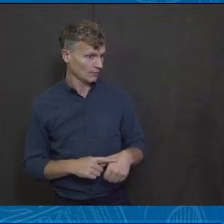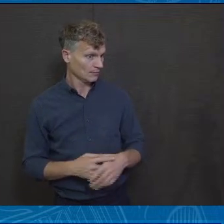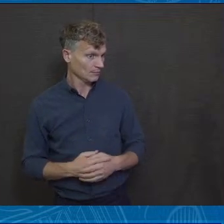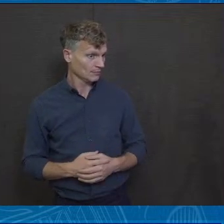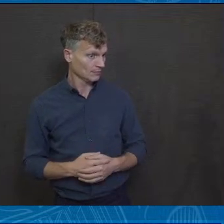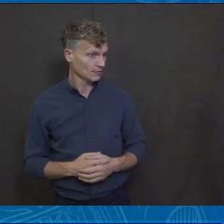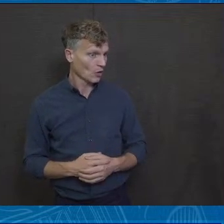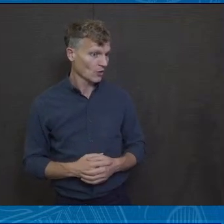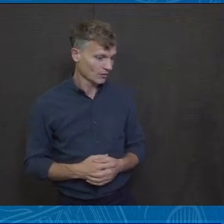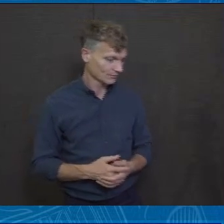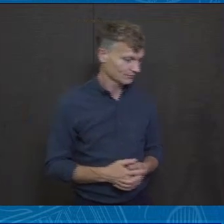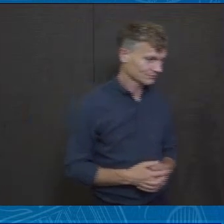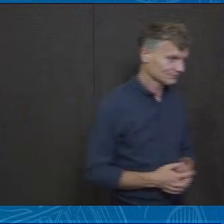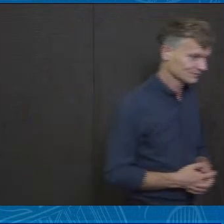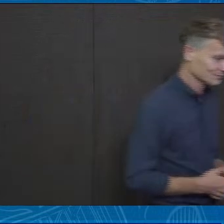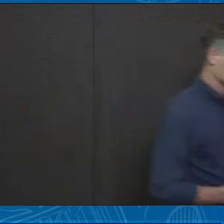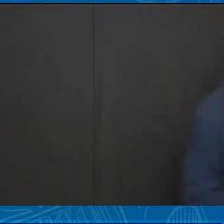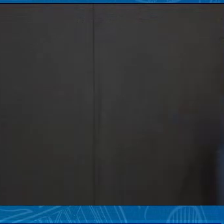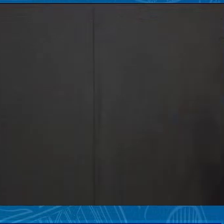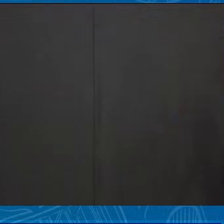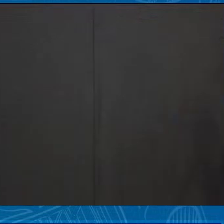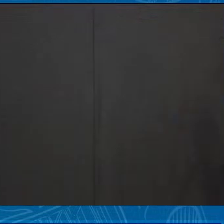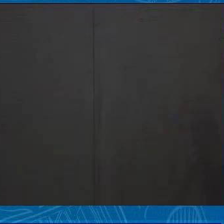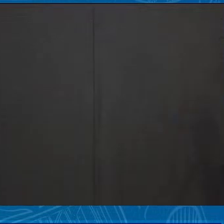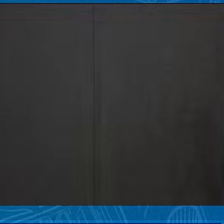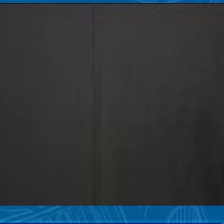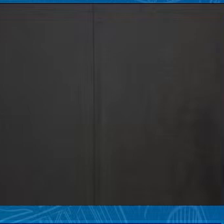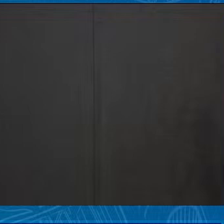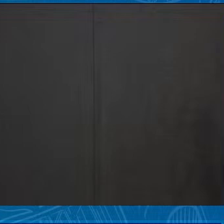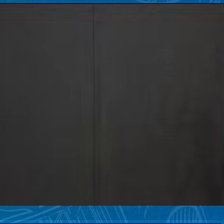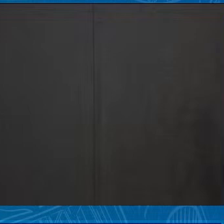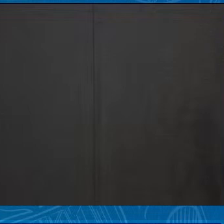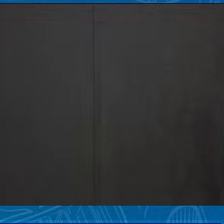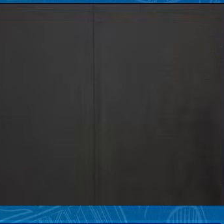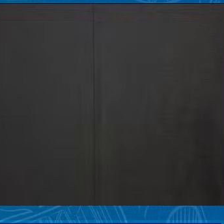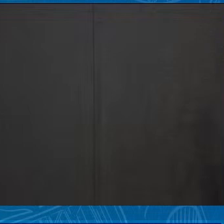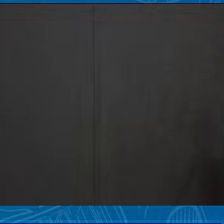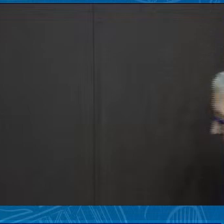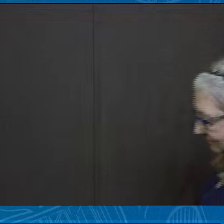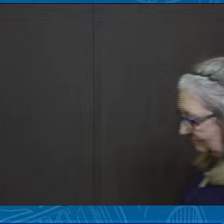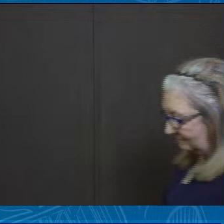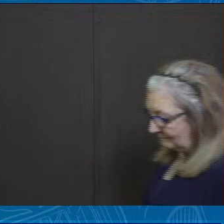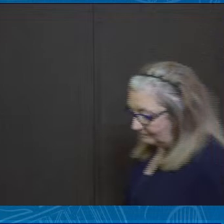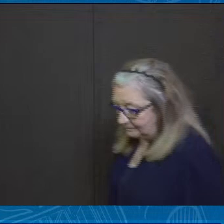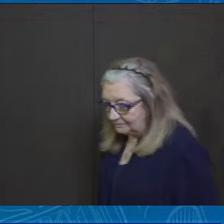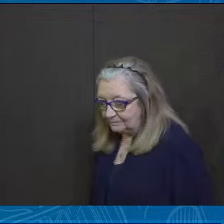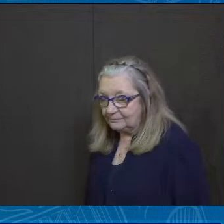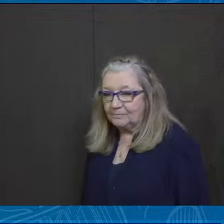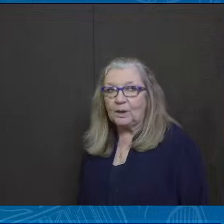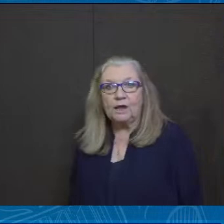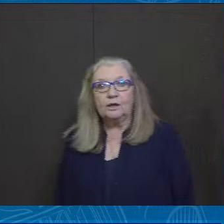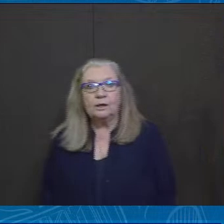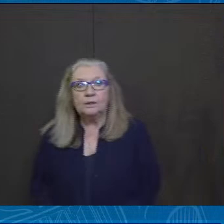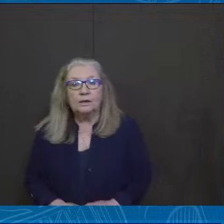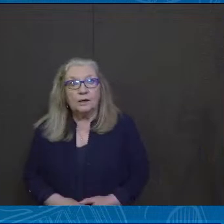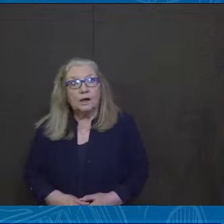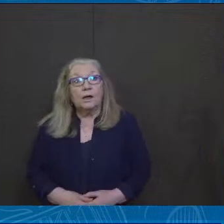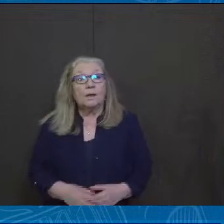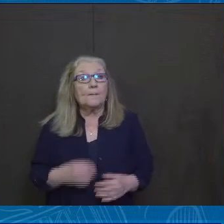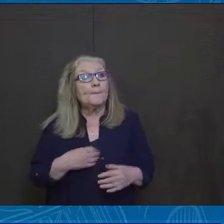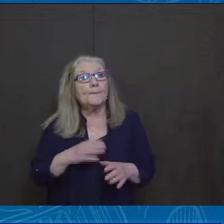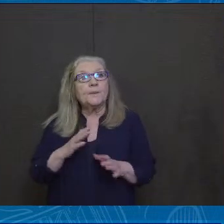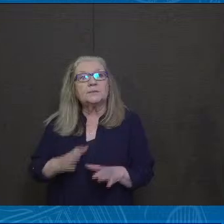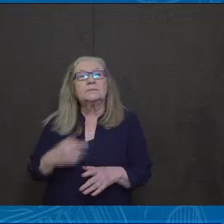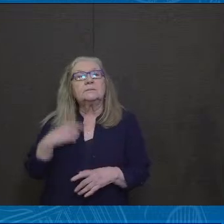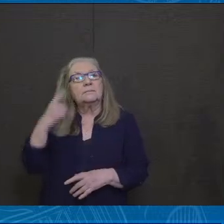the Bukit Antarabangsa landslide for signs of slope failures and report to local authorities for their prompt action.